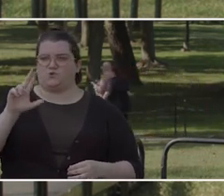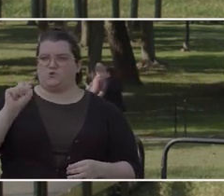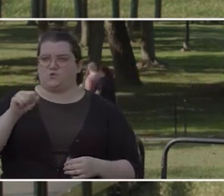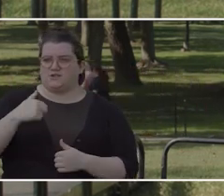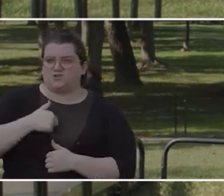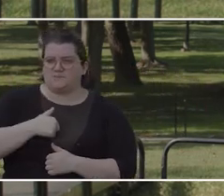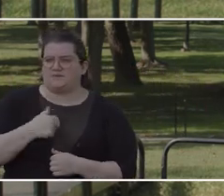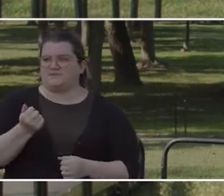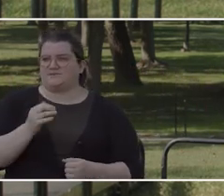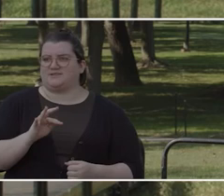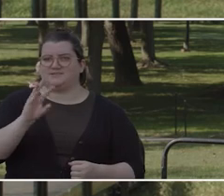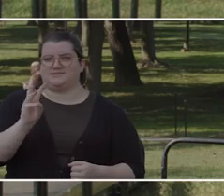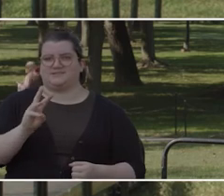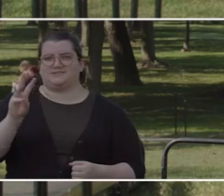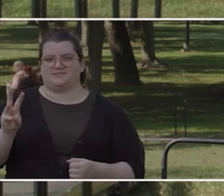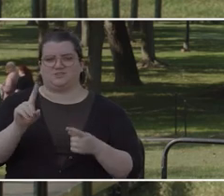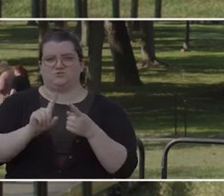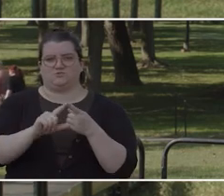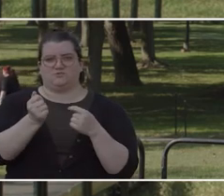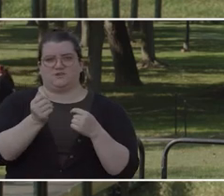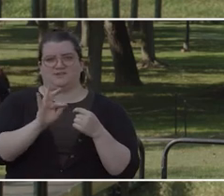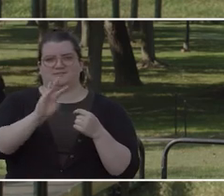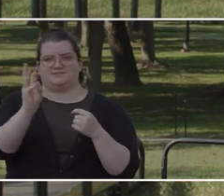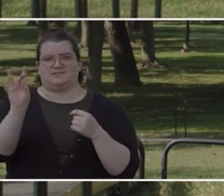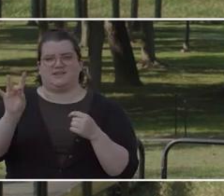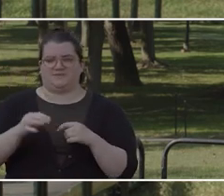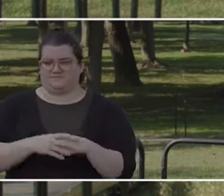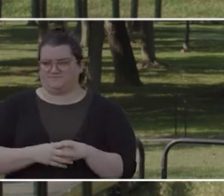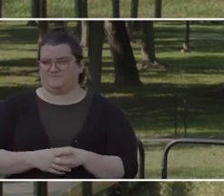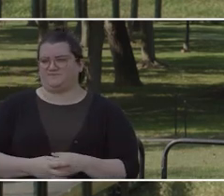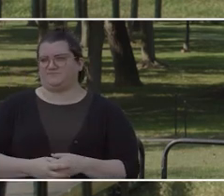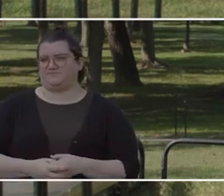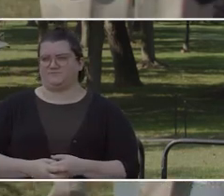Army, 1966 to 1968.